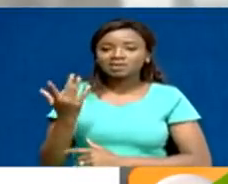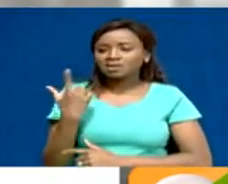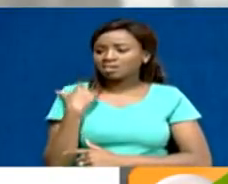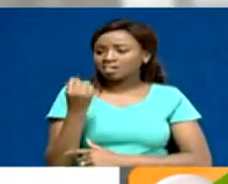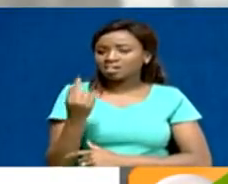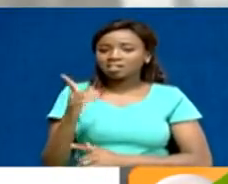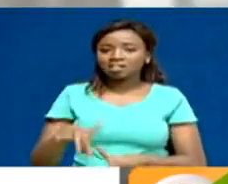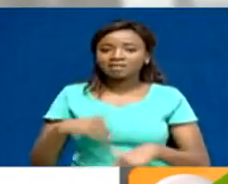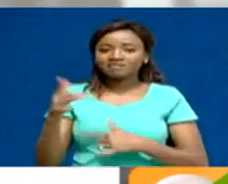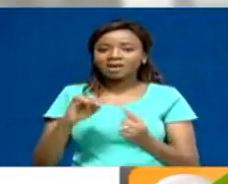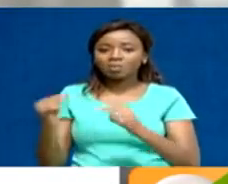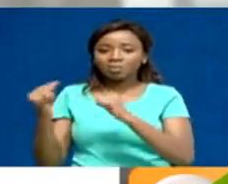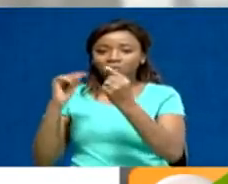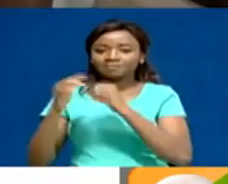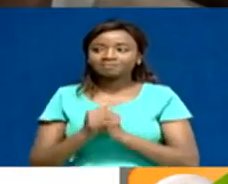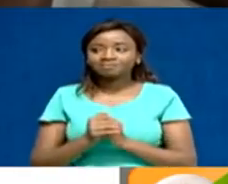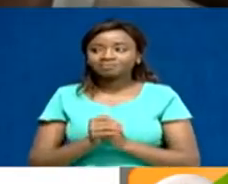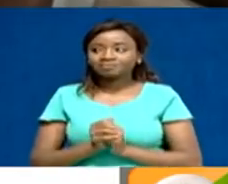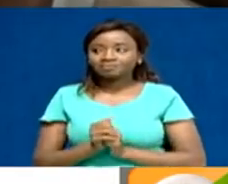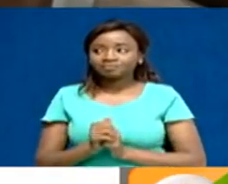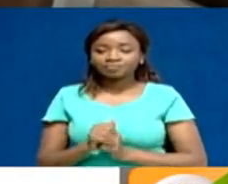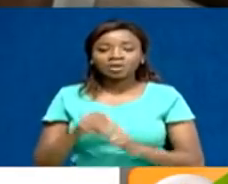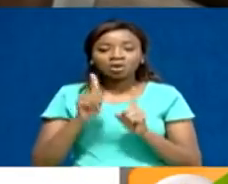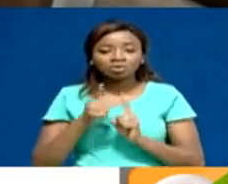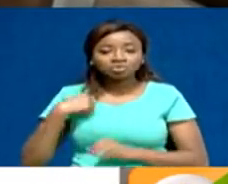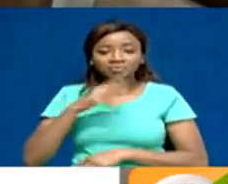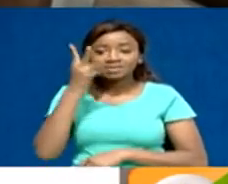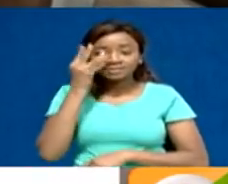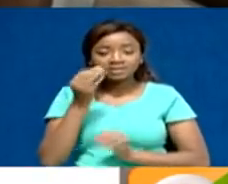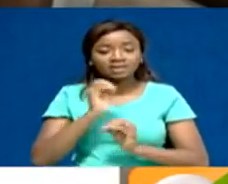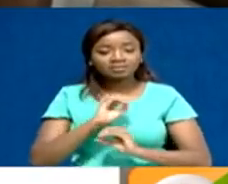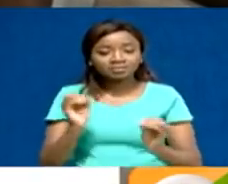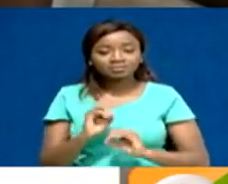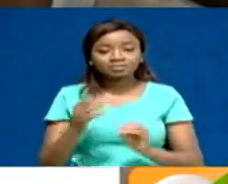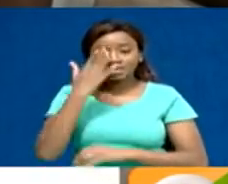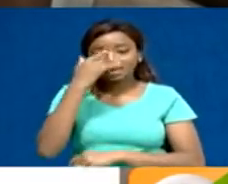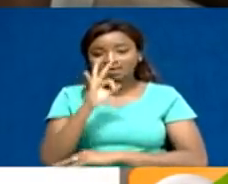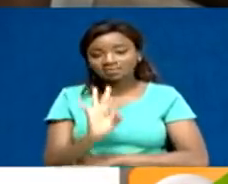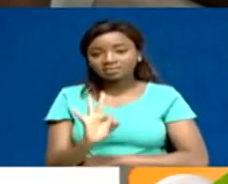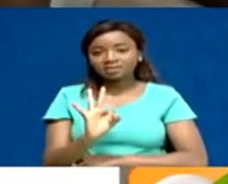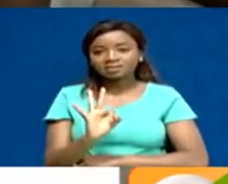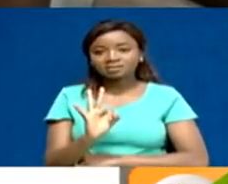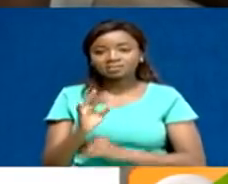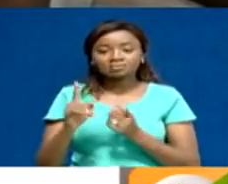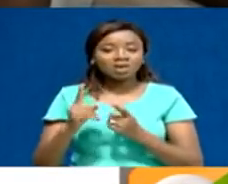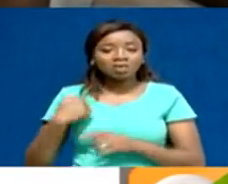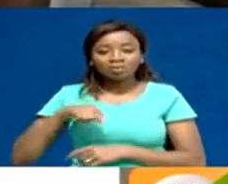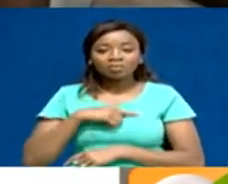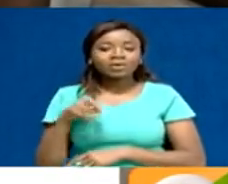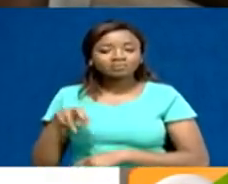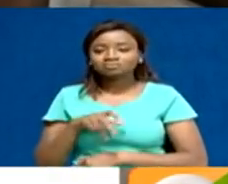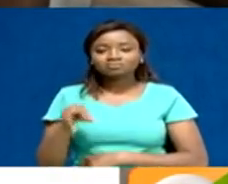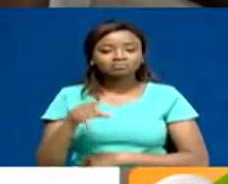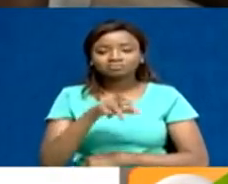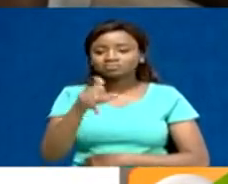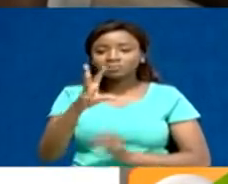Come here, again, there's more discrimination. We haven't slept or eaten for about 3 days. We've all walked 20 plus kilometers. We're